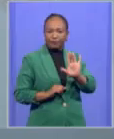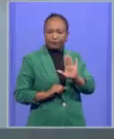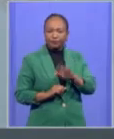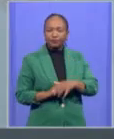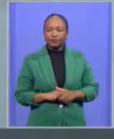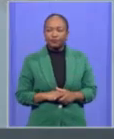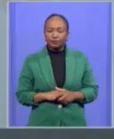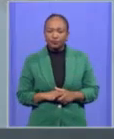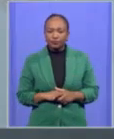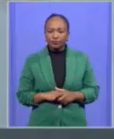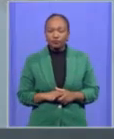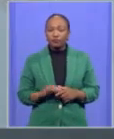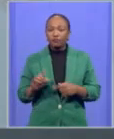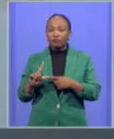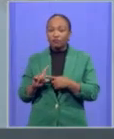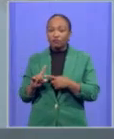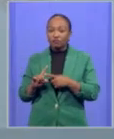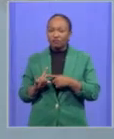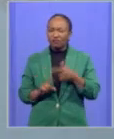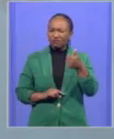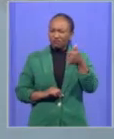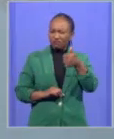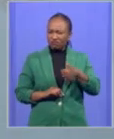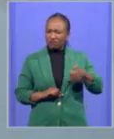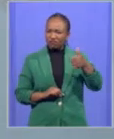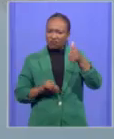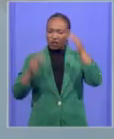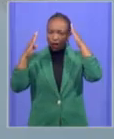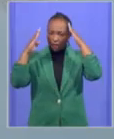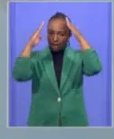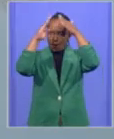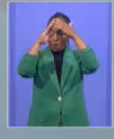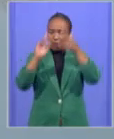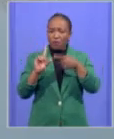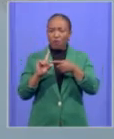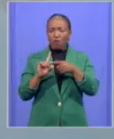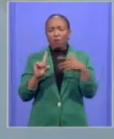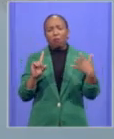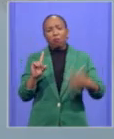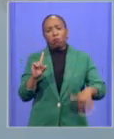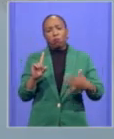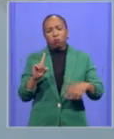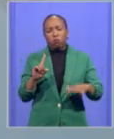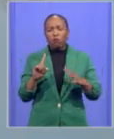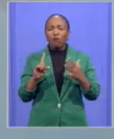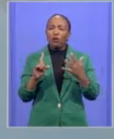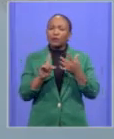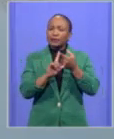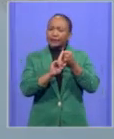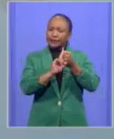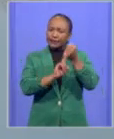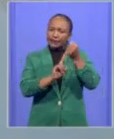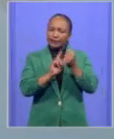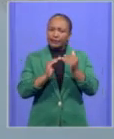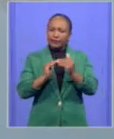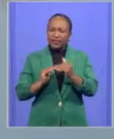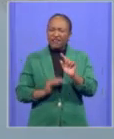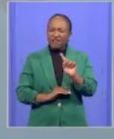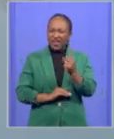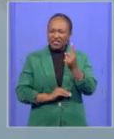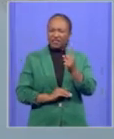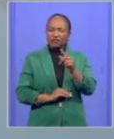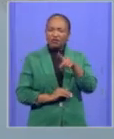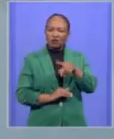popes who, at least in my living memory, had fought hard for justice. He was the first pope from the